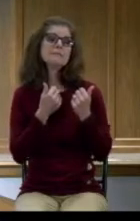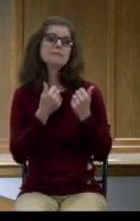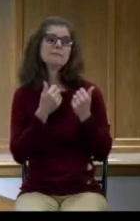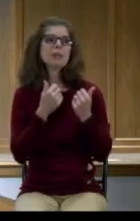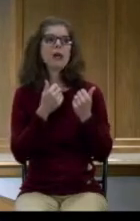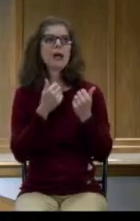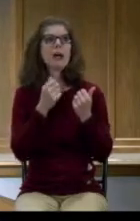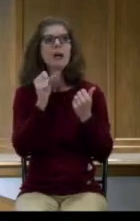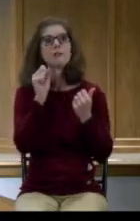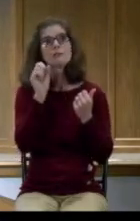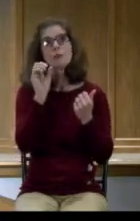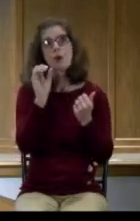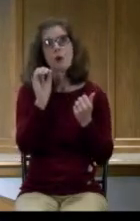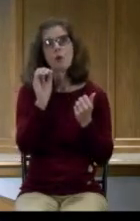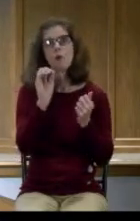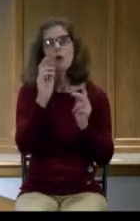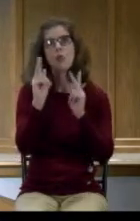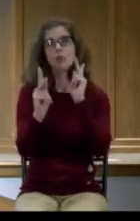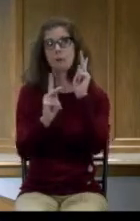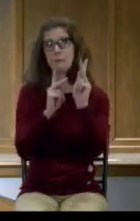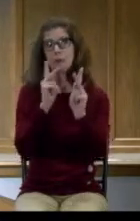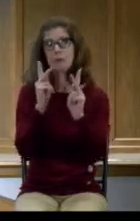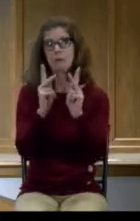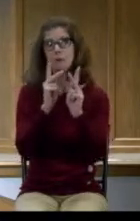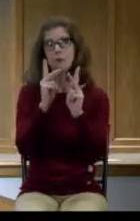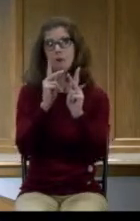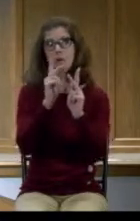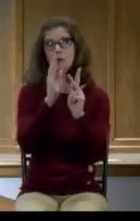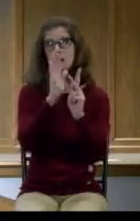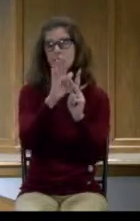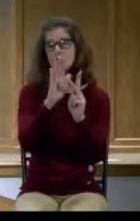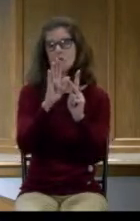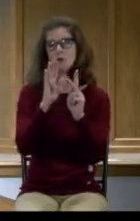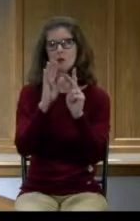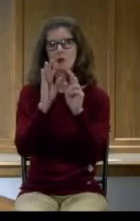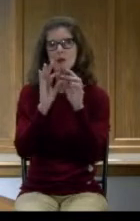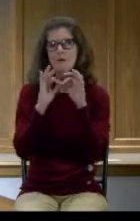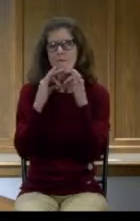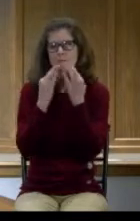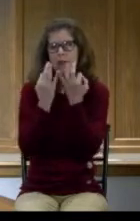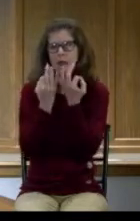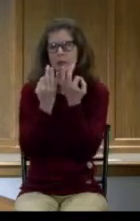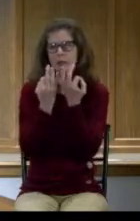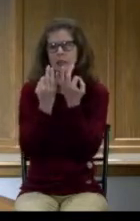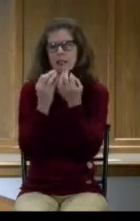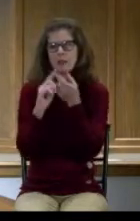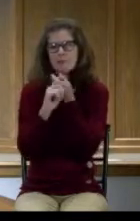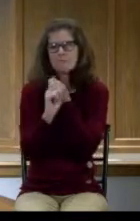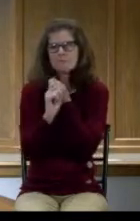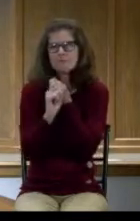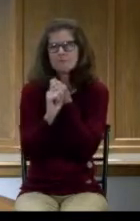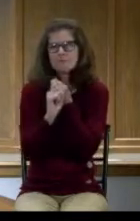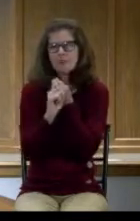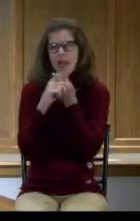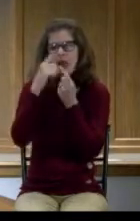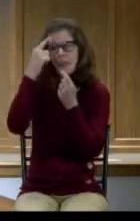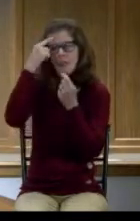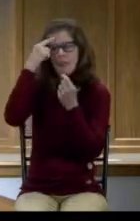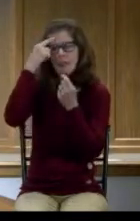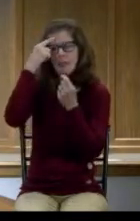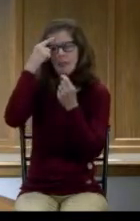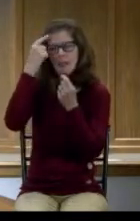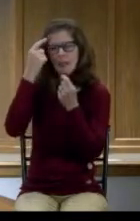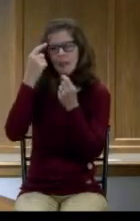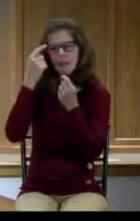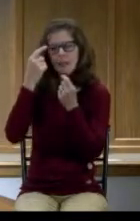so that the people who are close to you are the very ones that think the most of you.